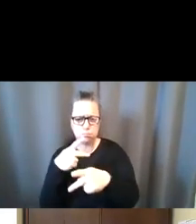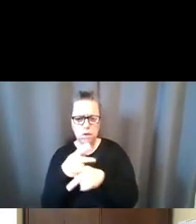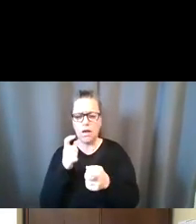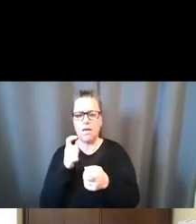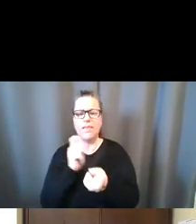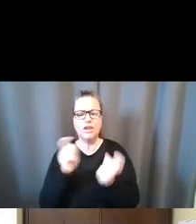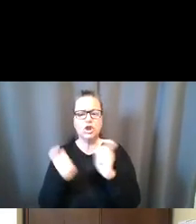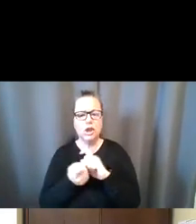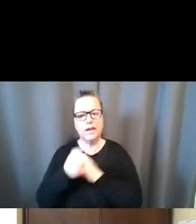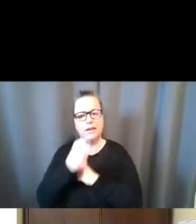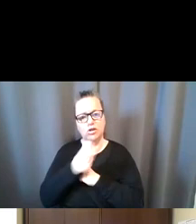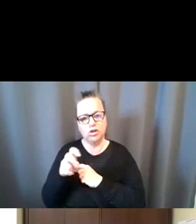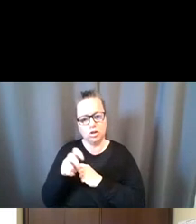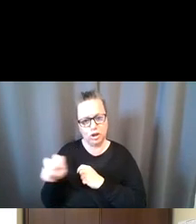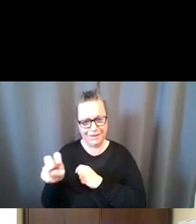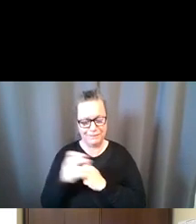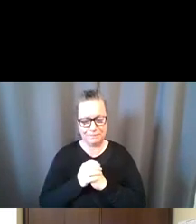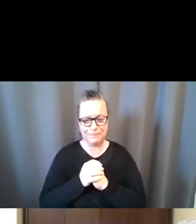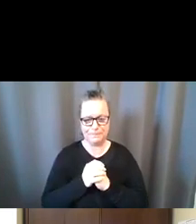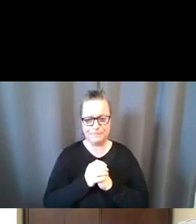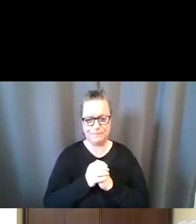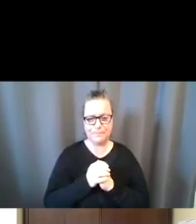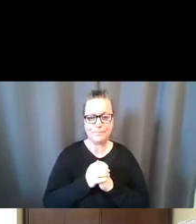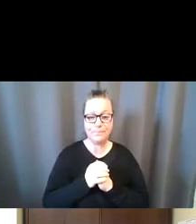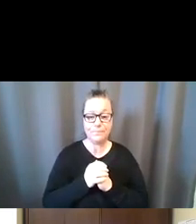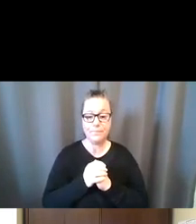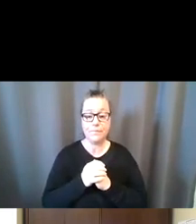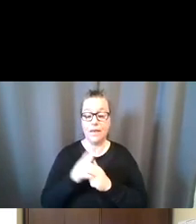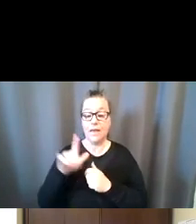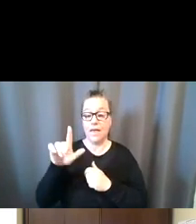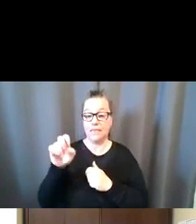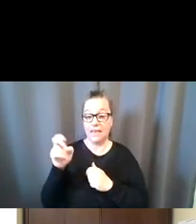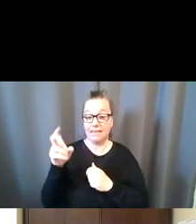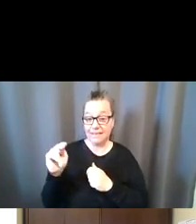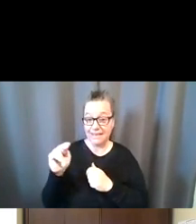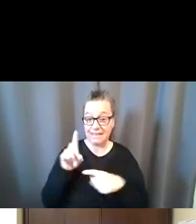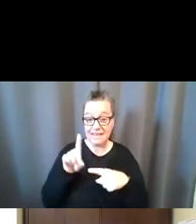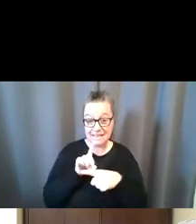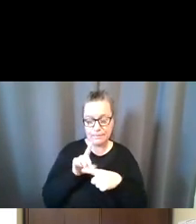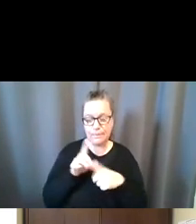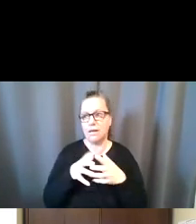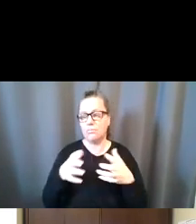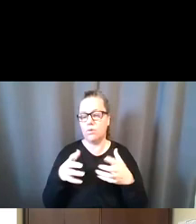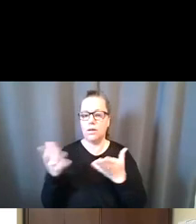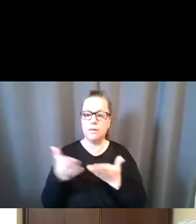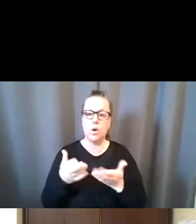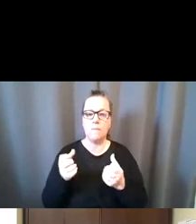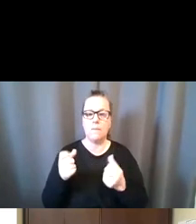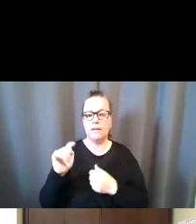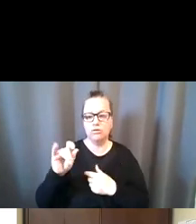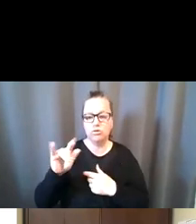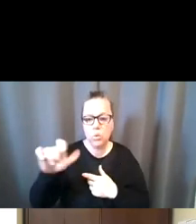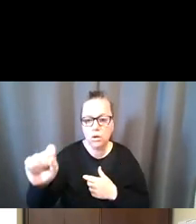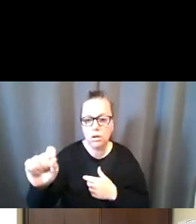experience as a result of this change? And the lean discipline has brought in all sorts of tools and